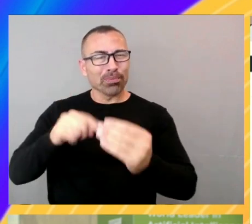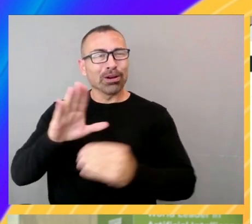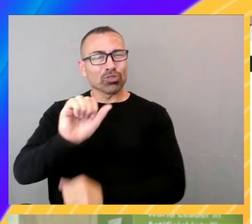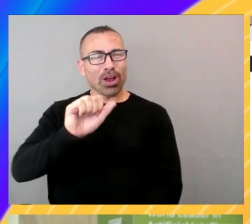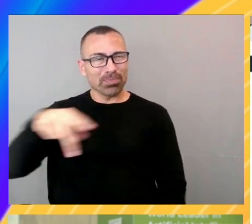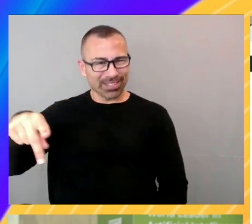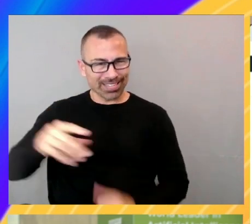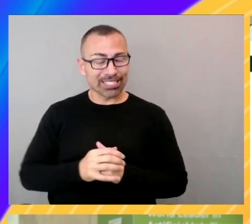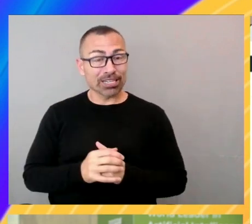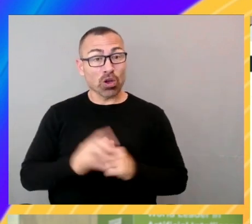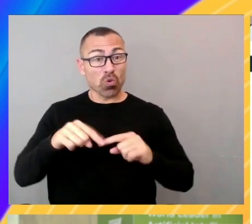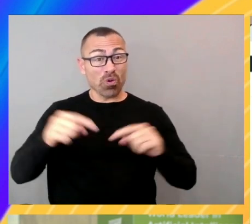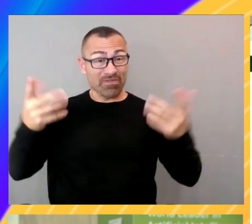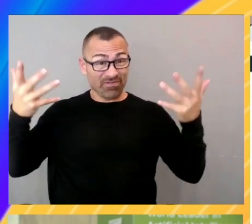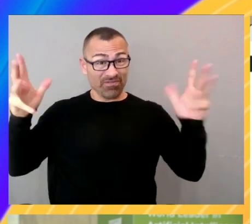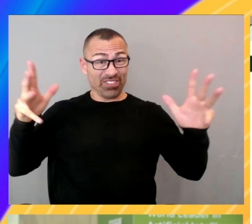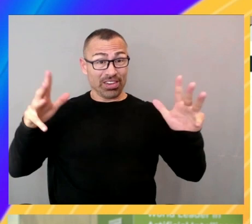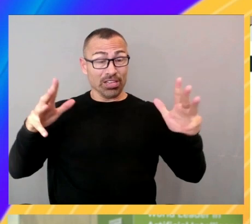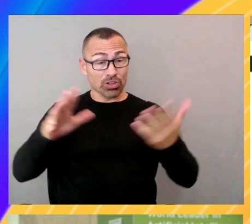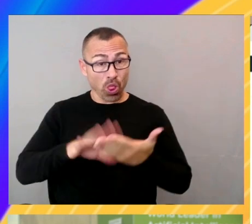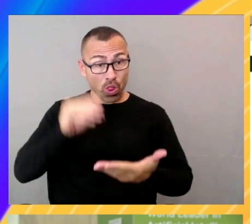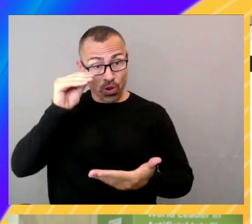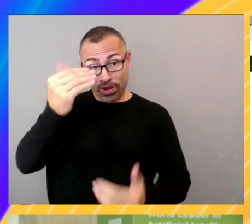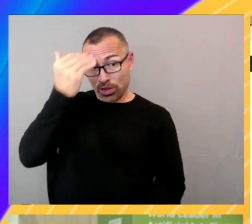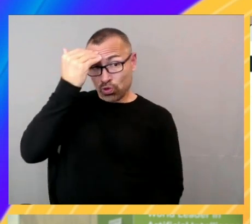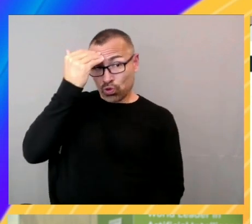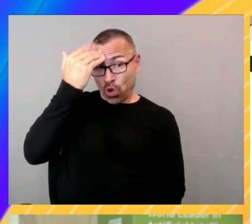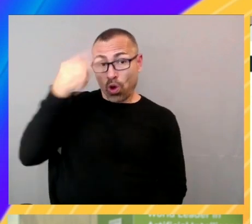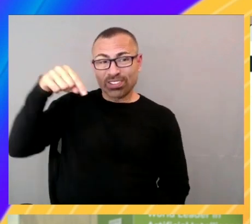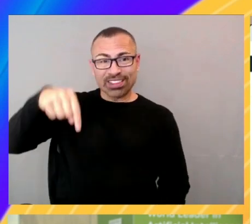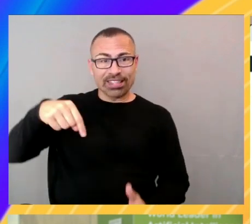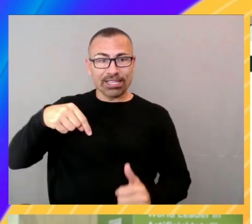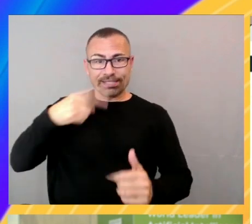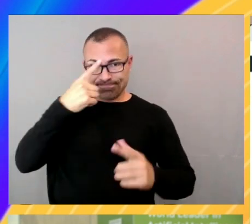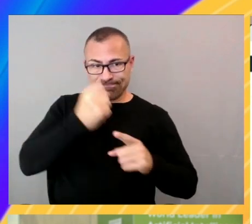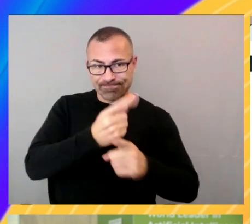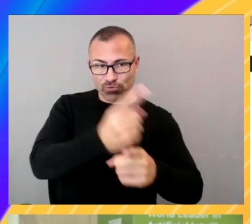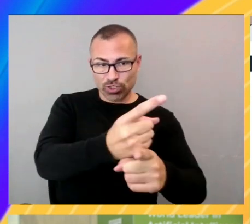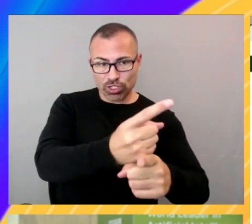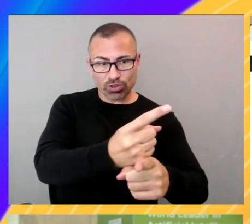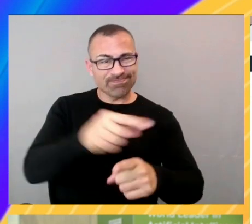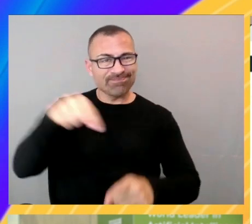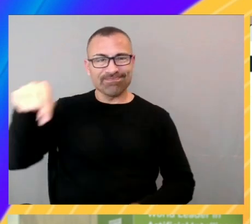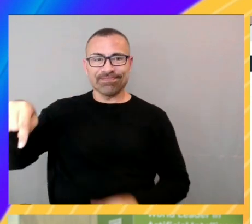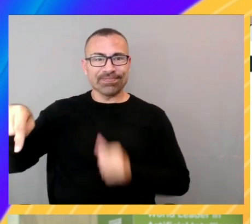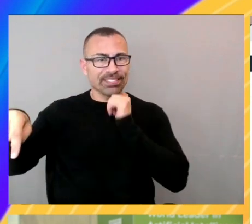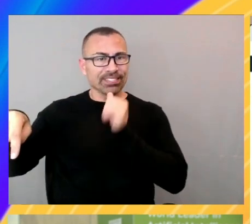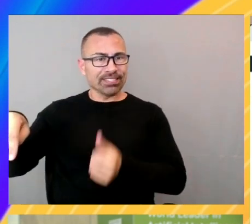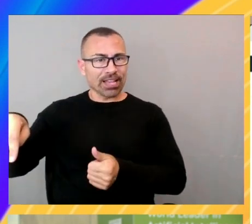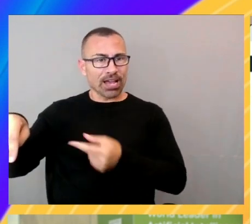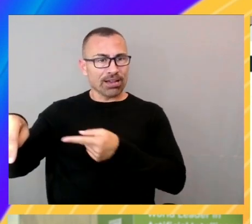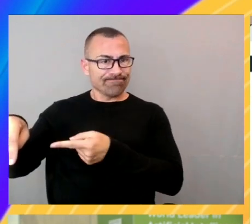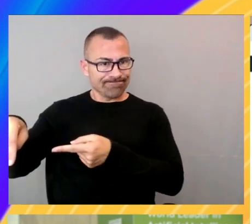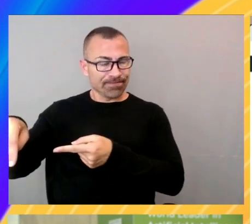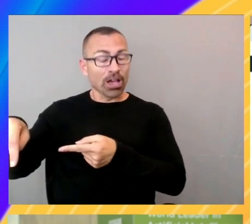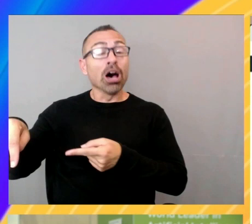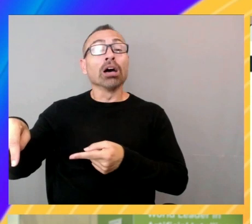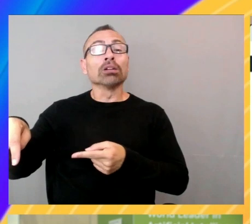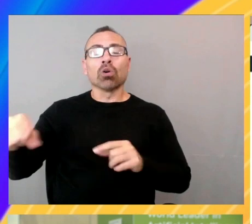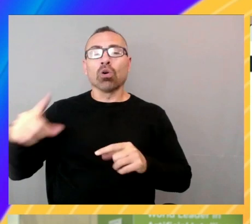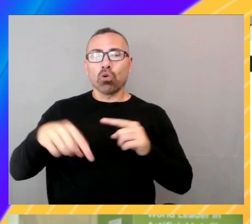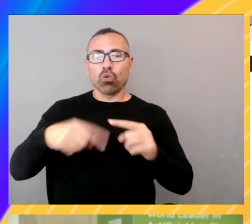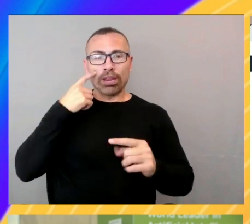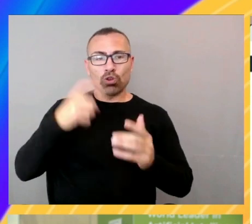understand what is normal, what is not normal. And then once it's seeing what not normal, it will show you,